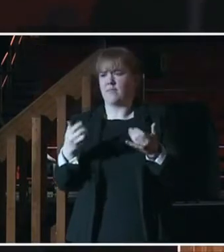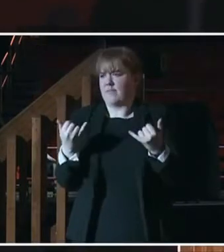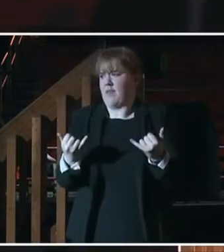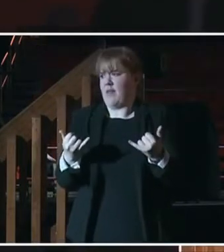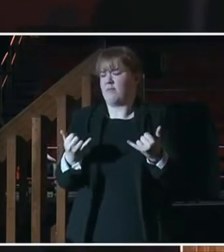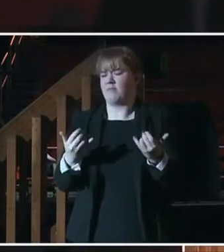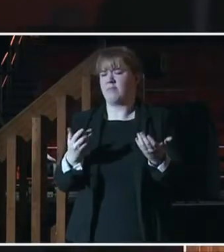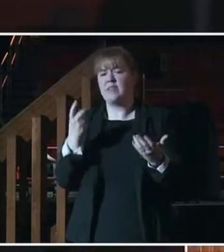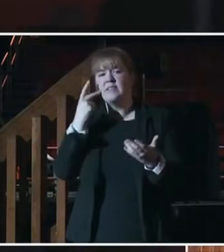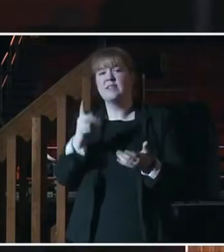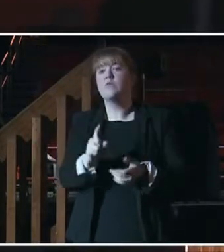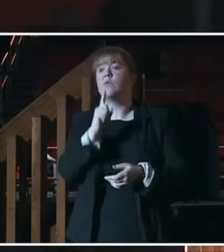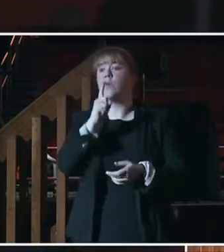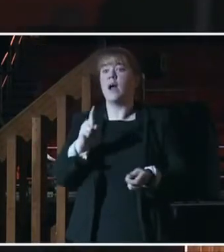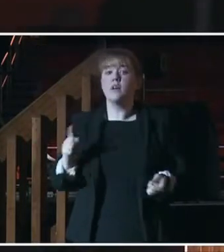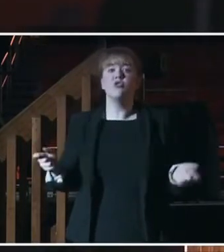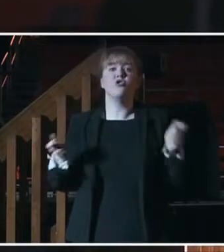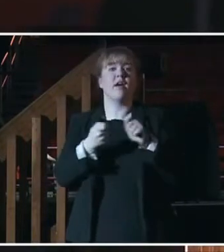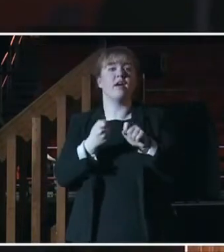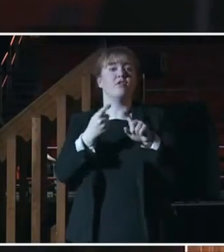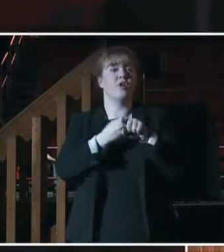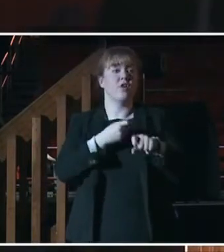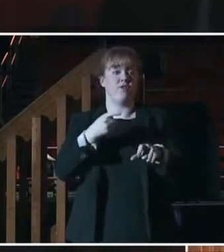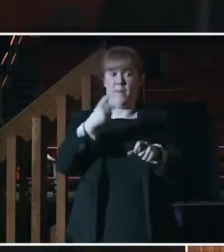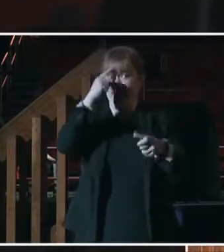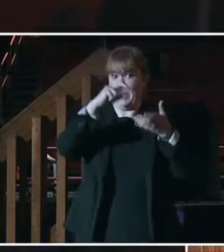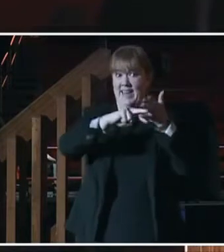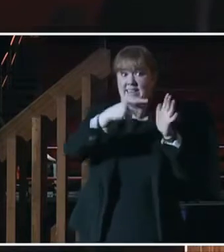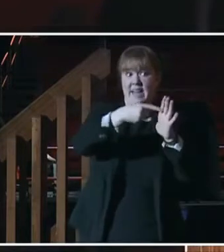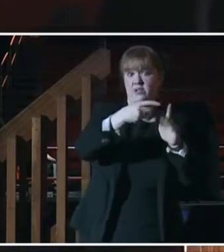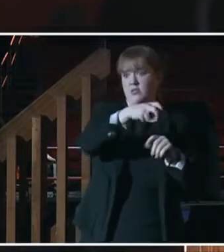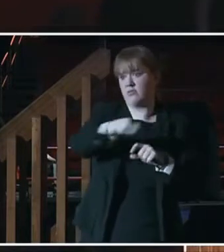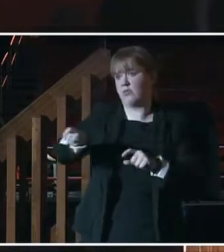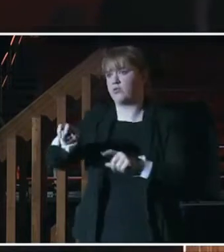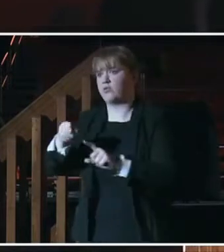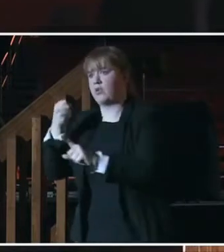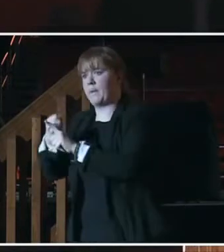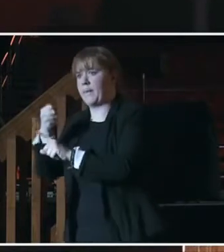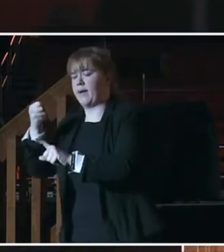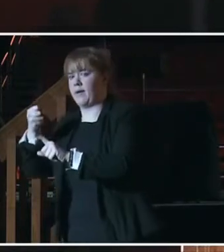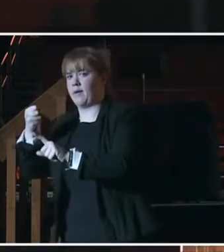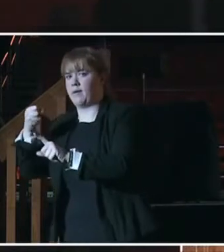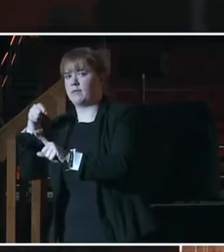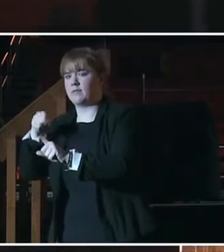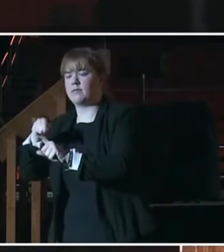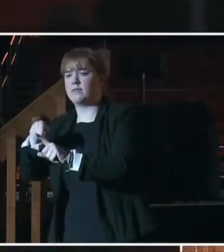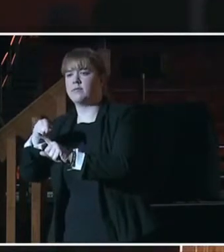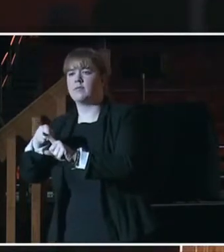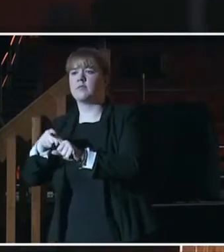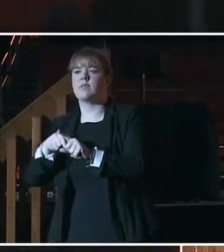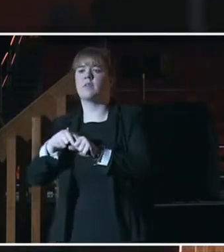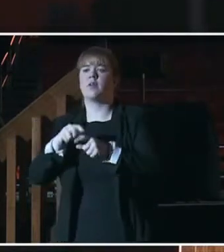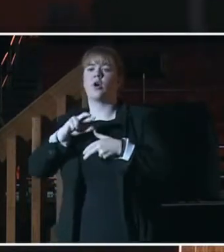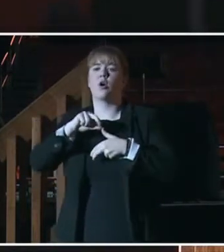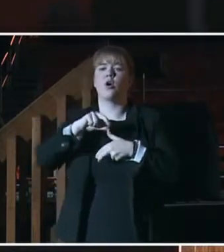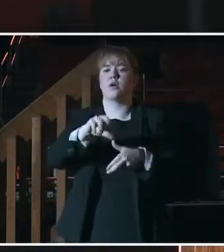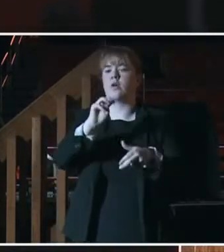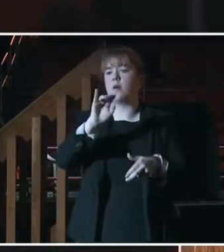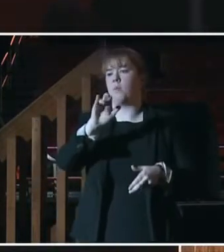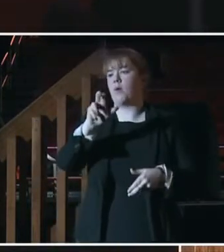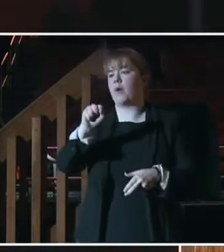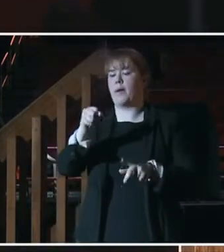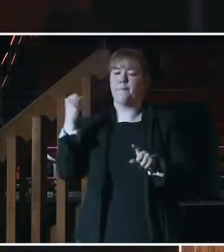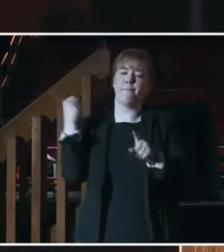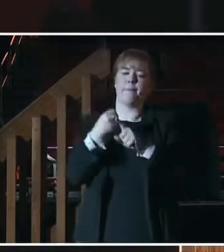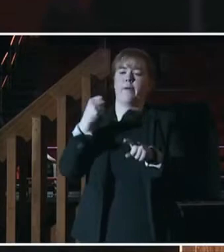change, the kind that comes from intention to impact. Since Hurricane Maria hit Puerto Rico,